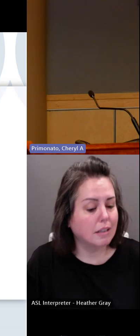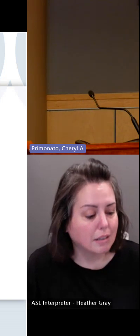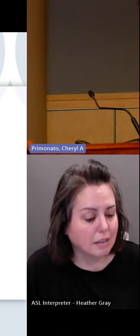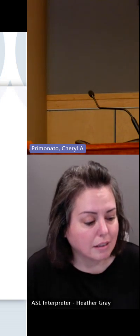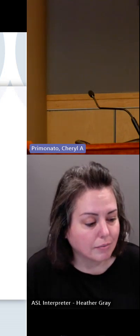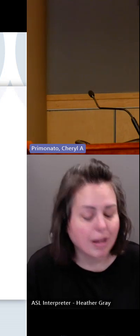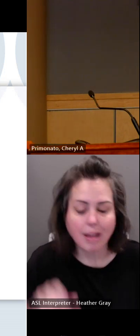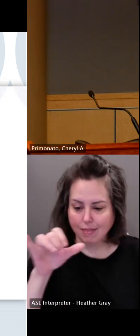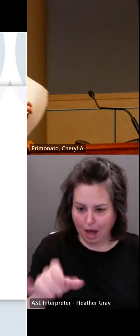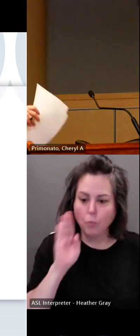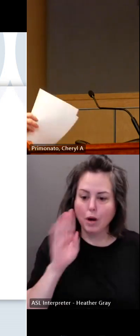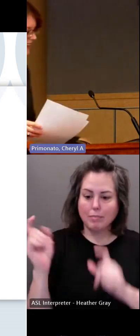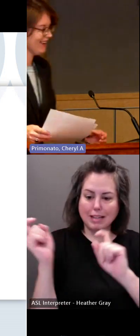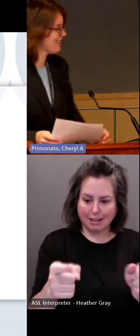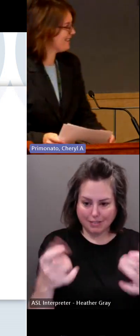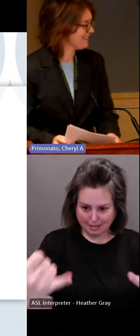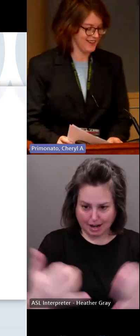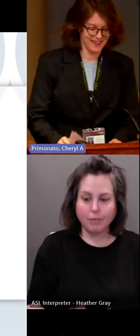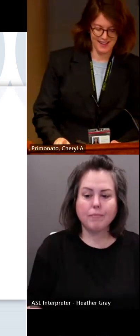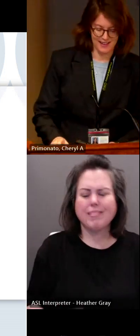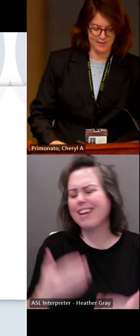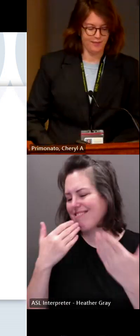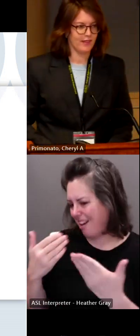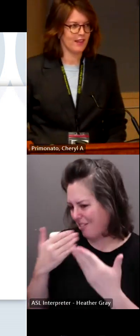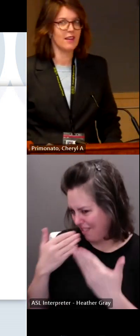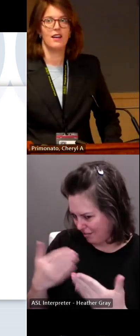giving. Hi, thanks.